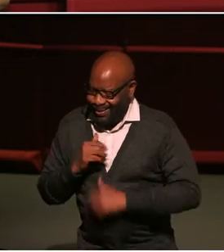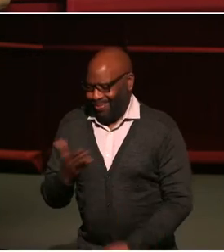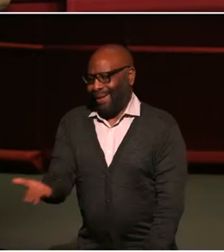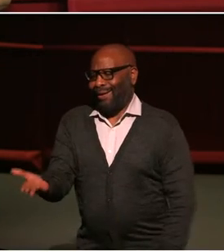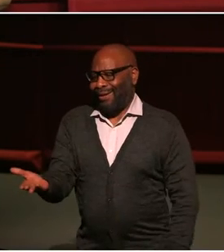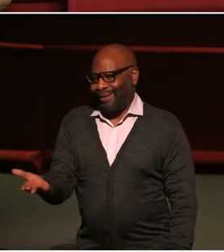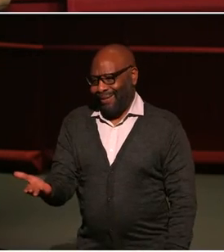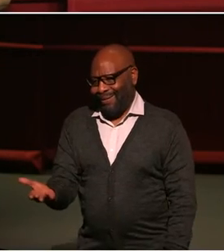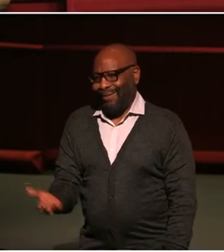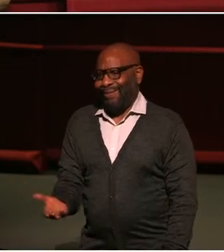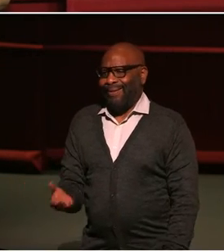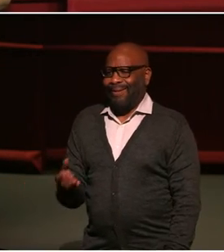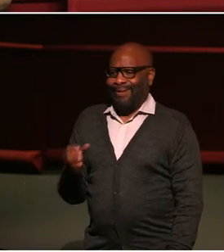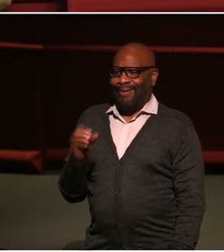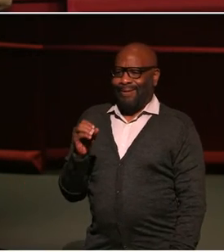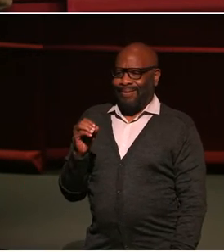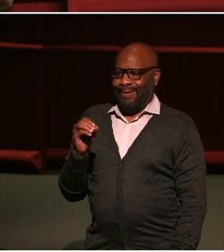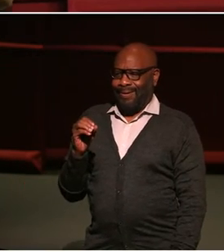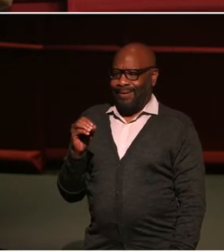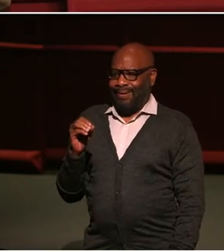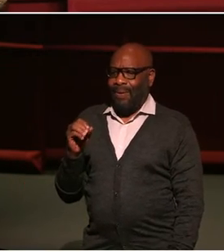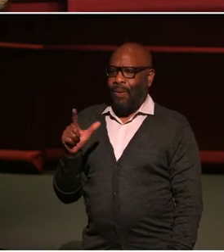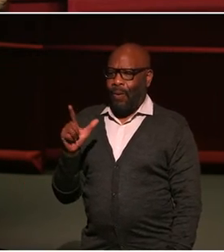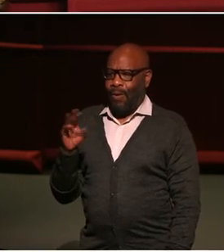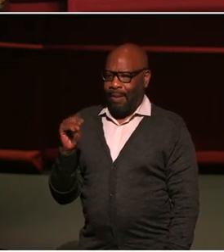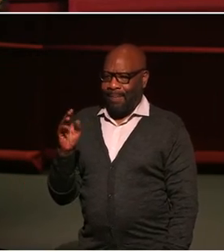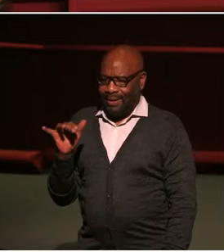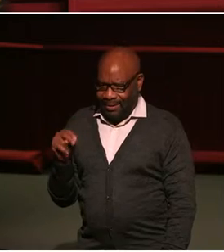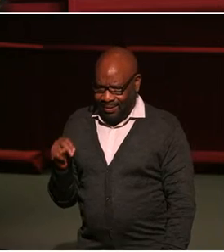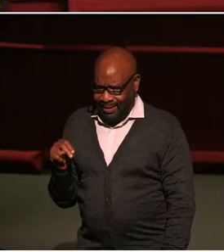Roger Moore, 007.